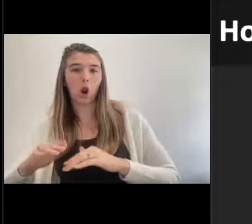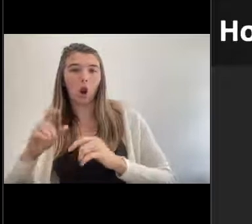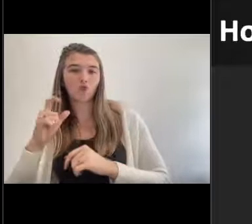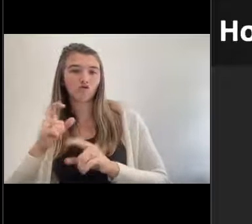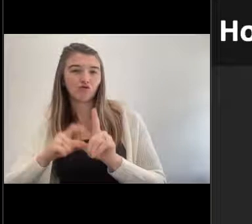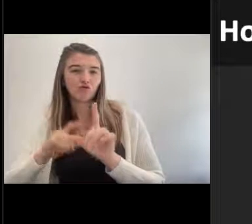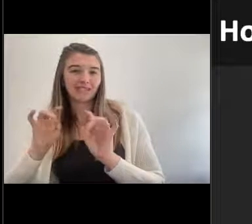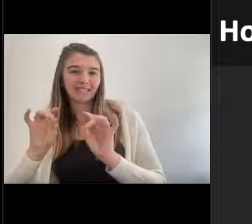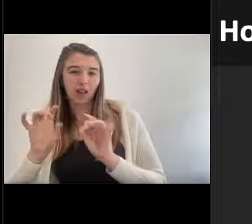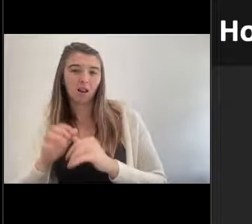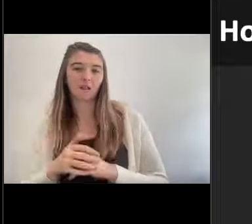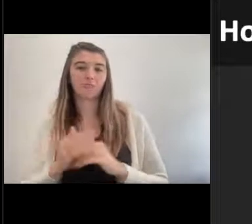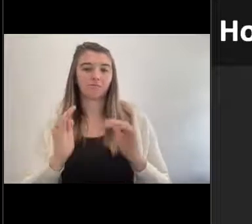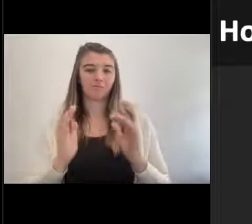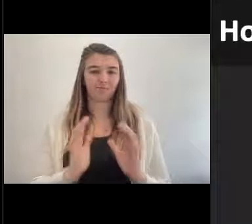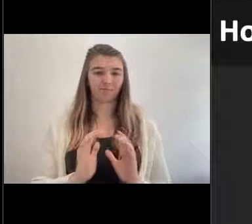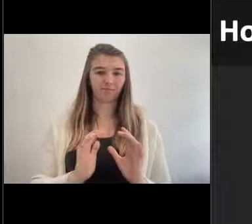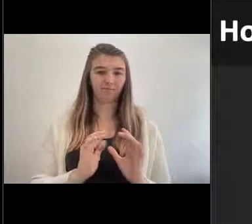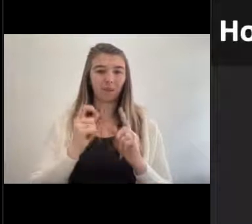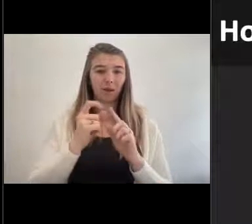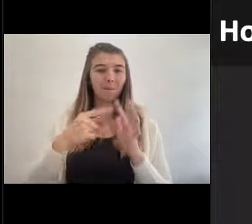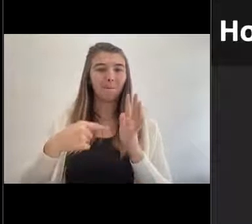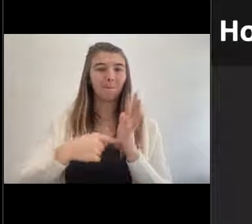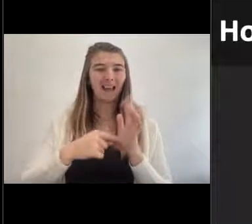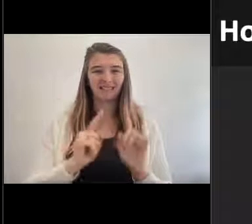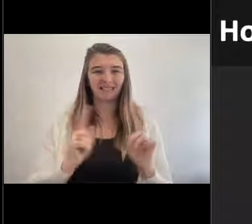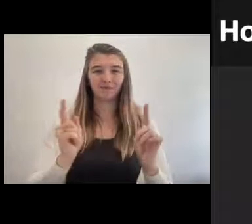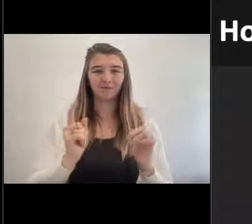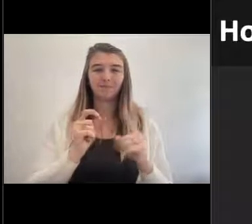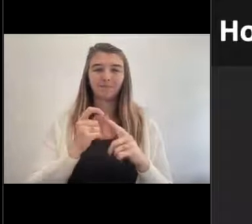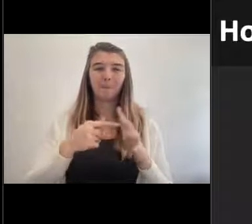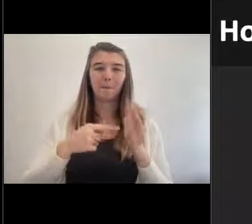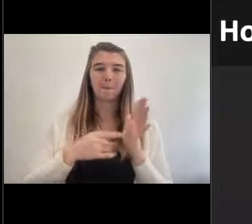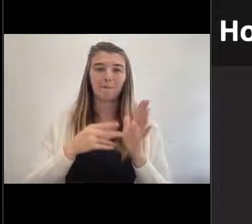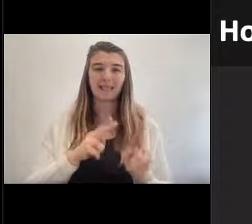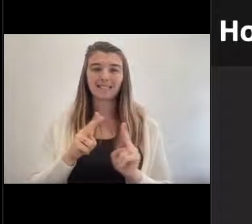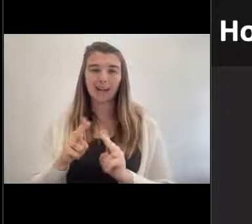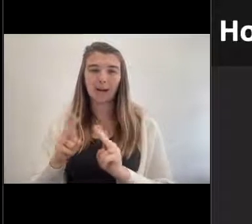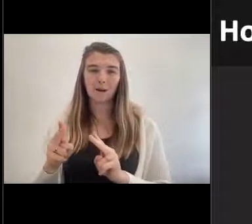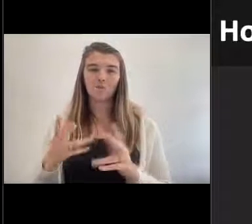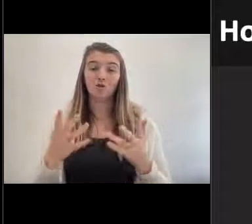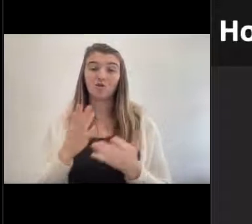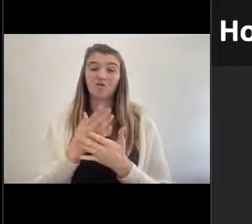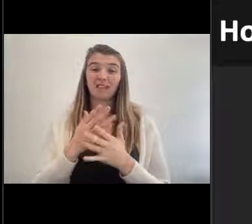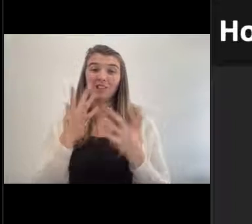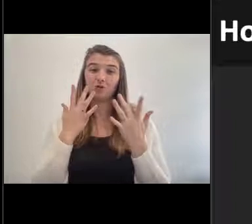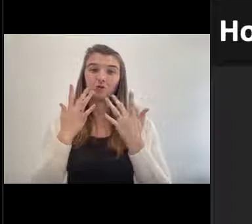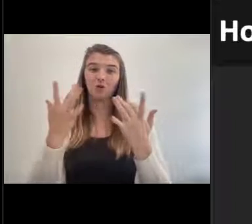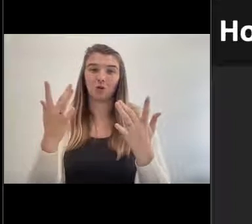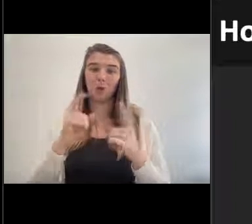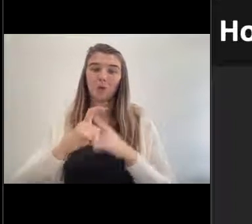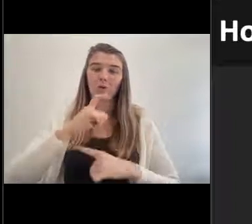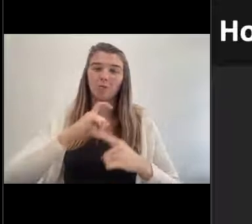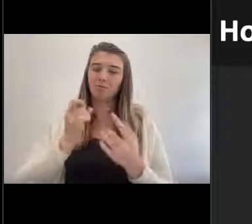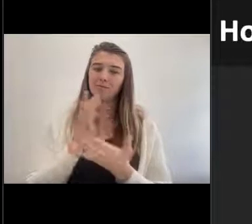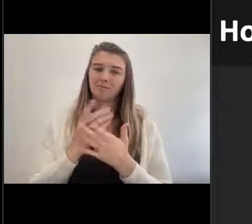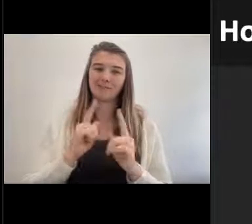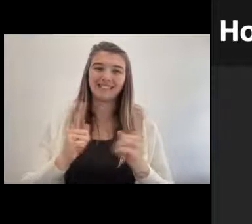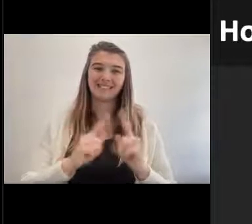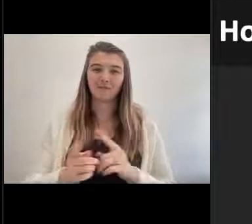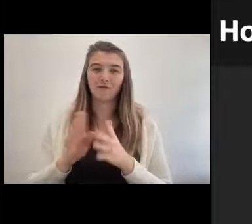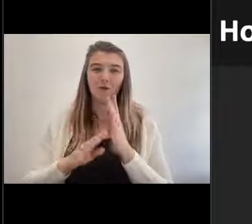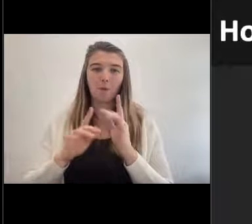types of PET. So this just shows us that our communities are different depending on the type of PET that they're grown with, and that they're all different from the